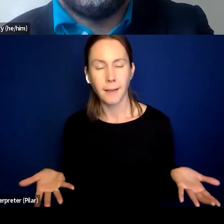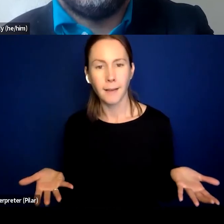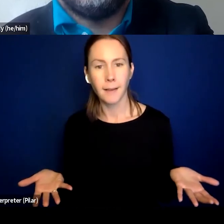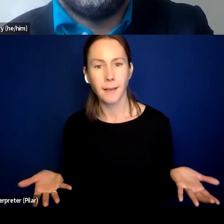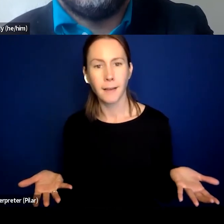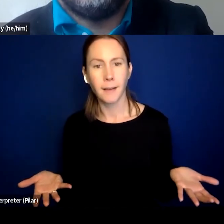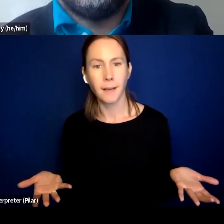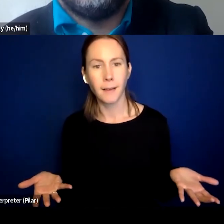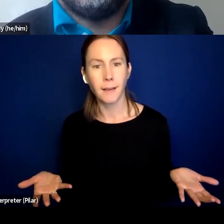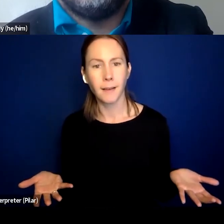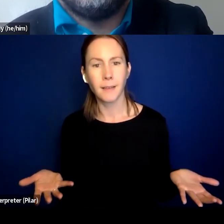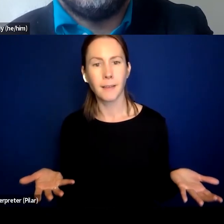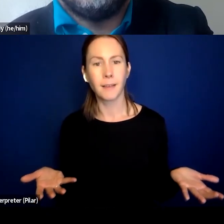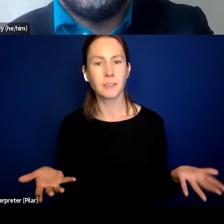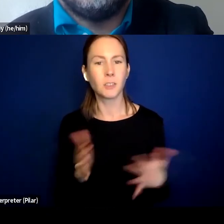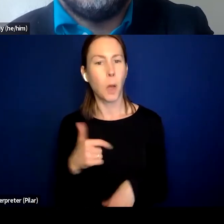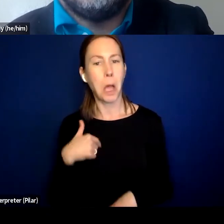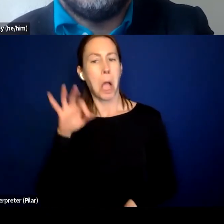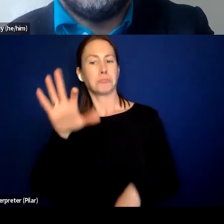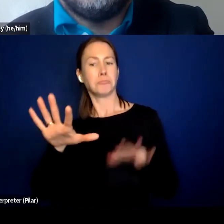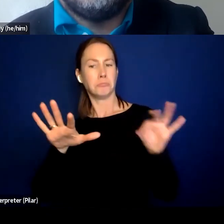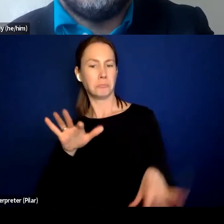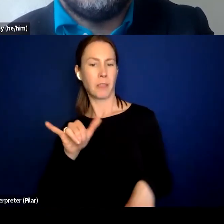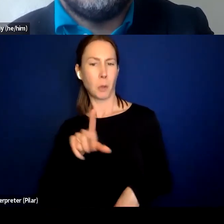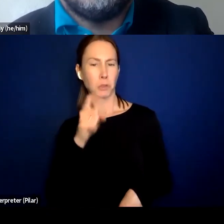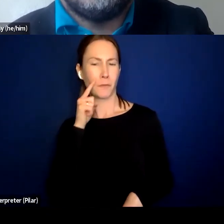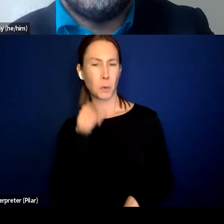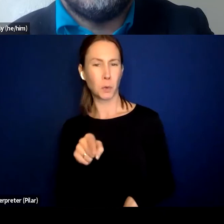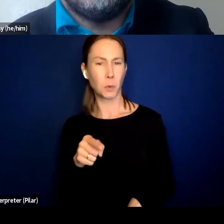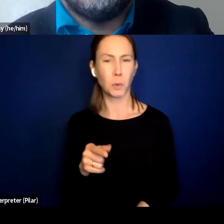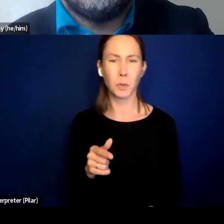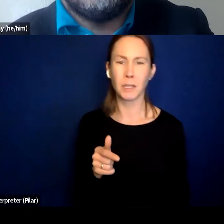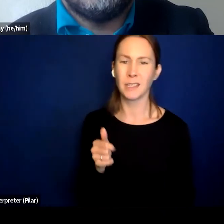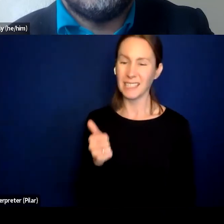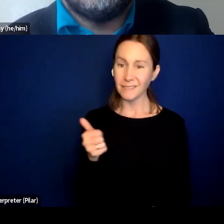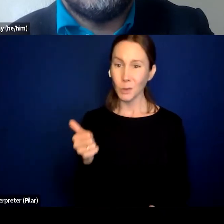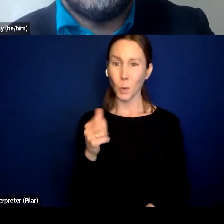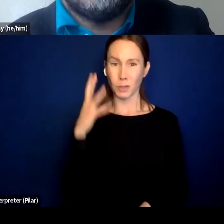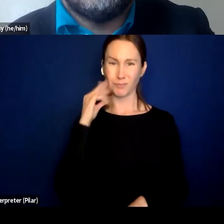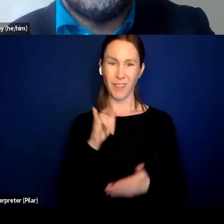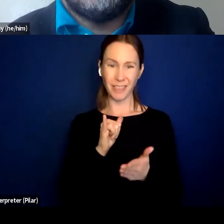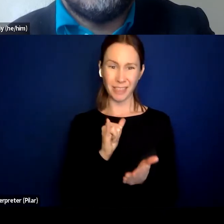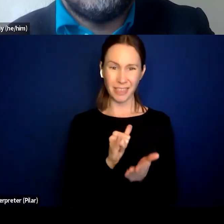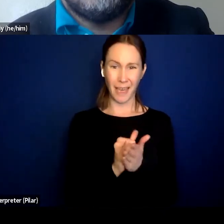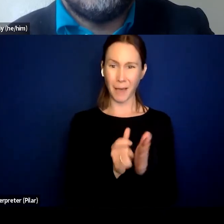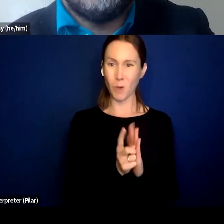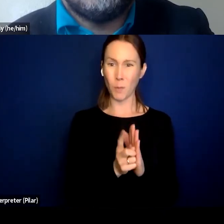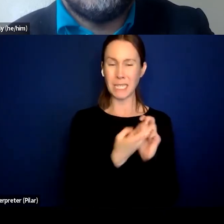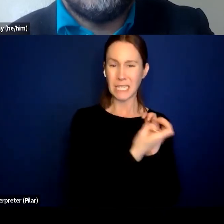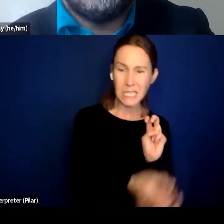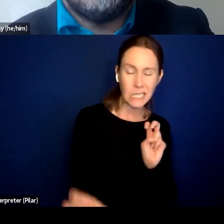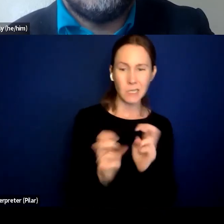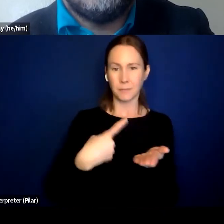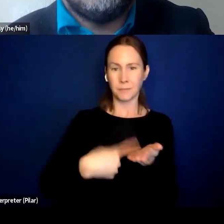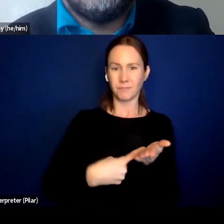And so, yeah, just to put that question to you, and when you do find yourselves in those moments and at those tables, you're talking